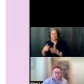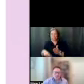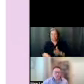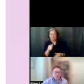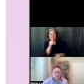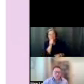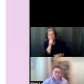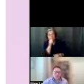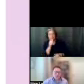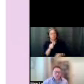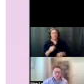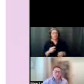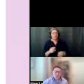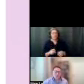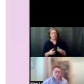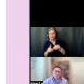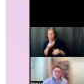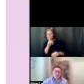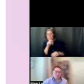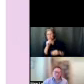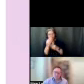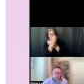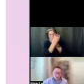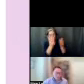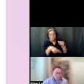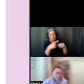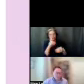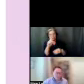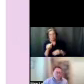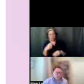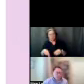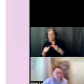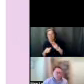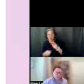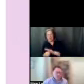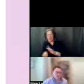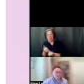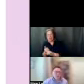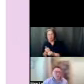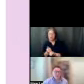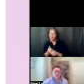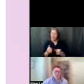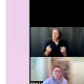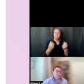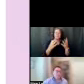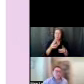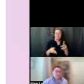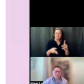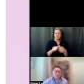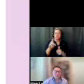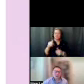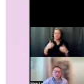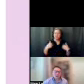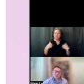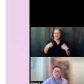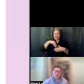hide away. And this last one really breaks my heart as well. Internalized shame. Again, it prevents development